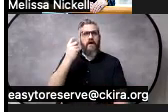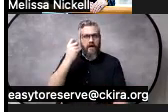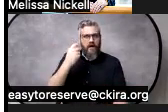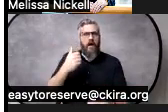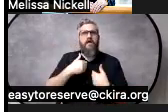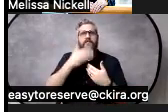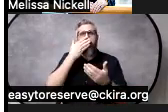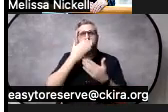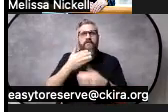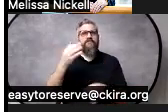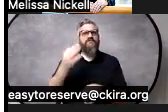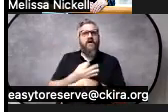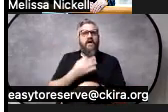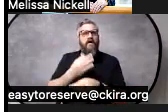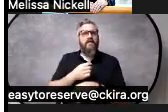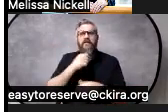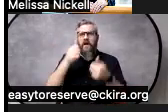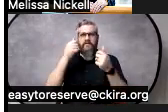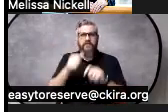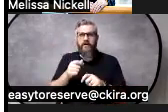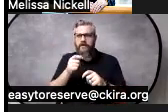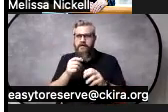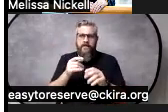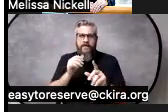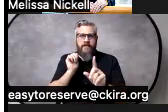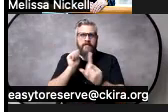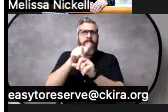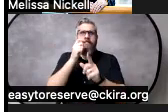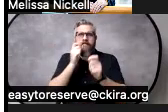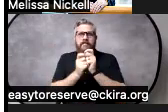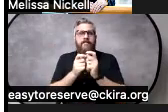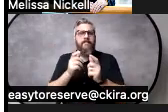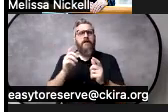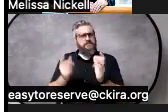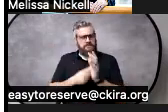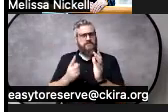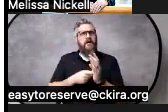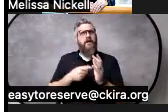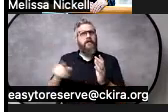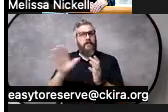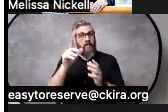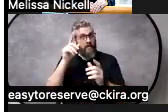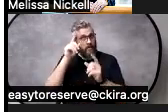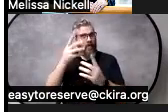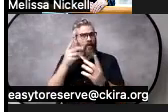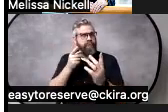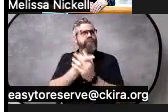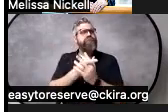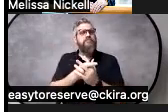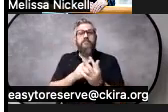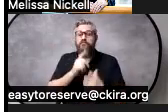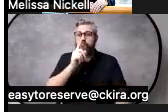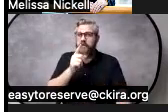They're not out here to get you. And although sometimes they may just want to make a point, they're really trying to just learn more about